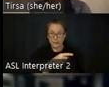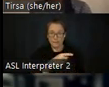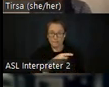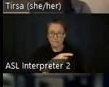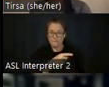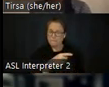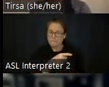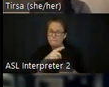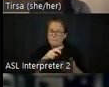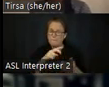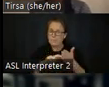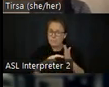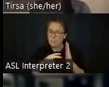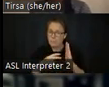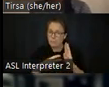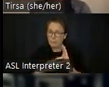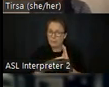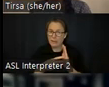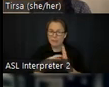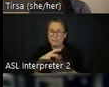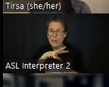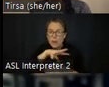is that going to be an inclusive group?